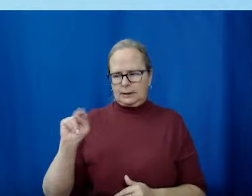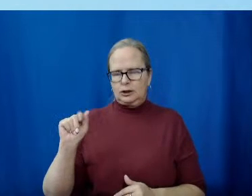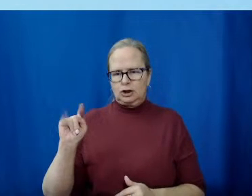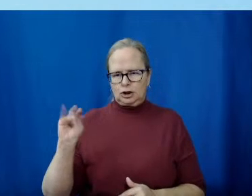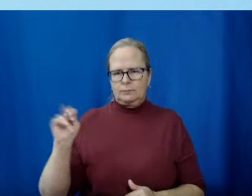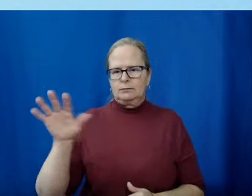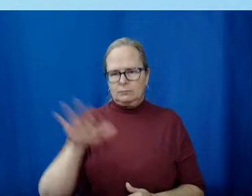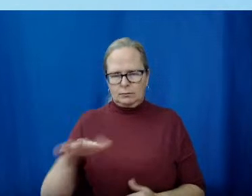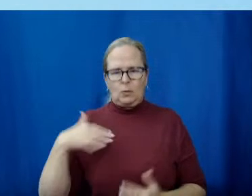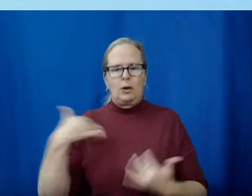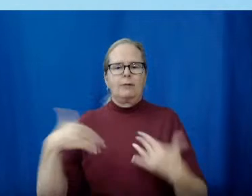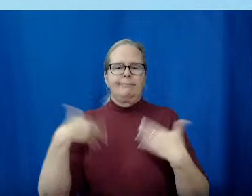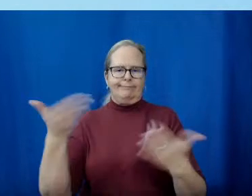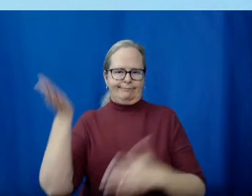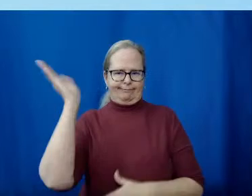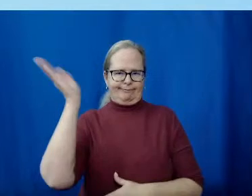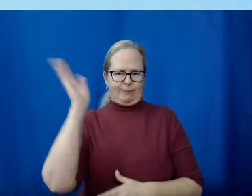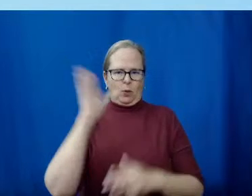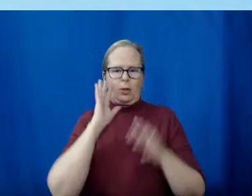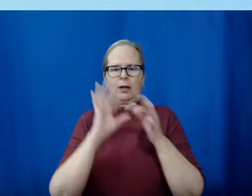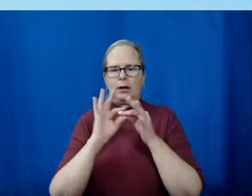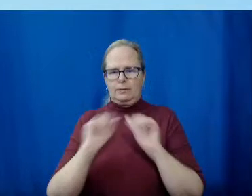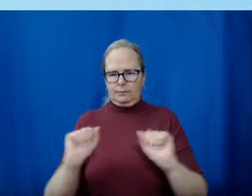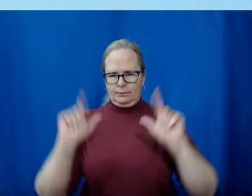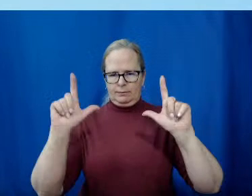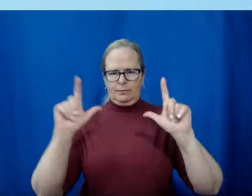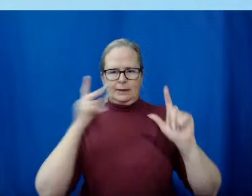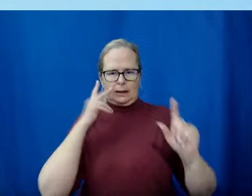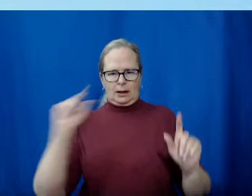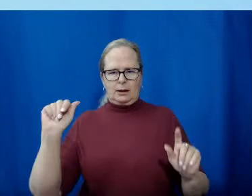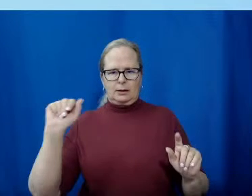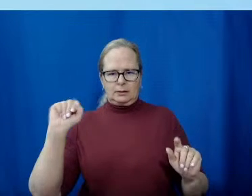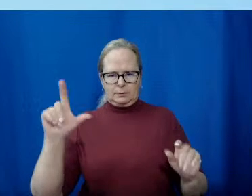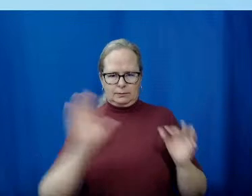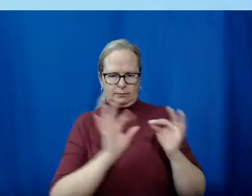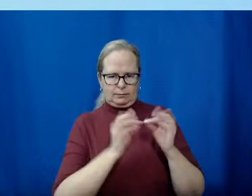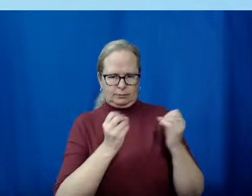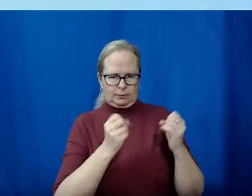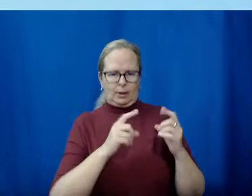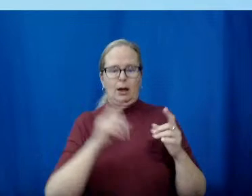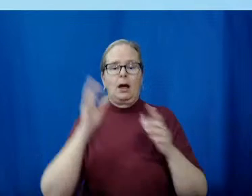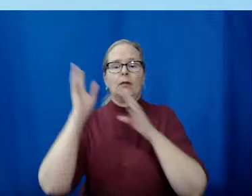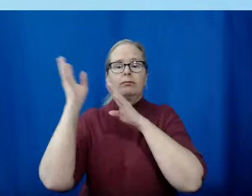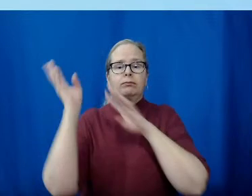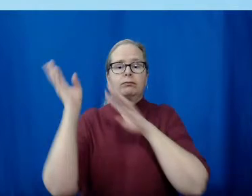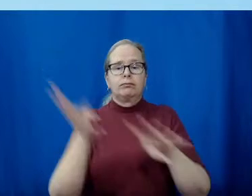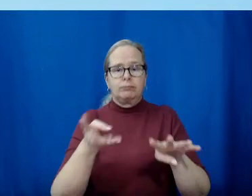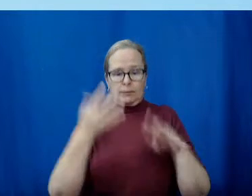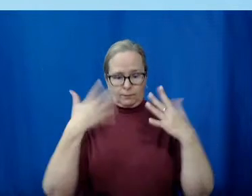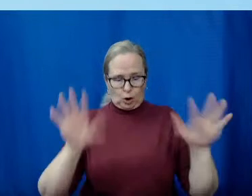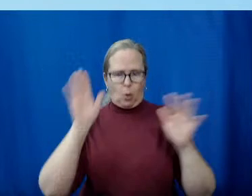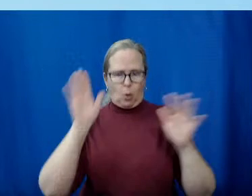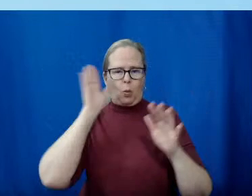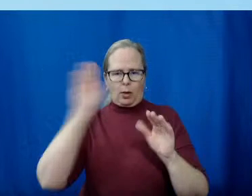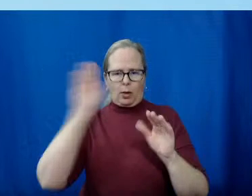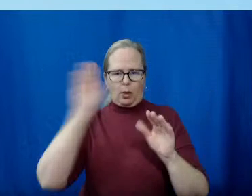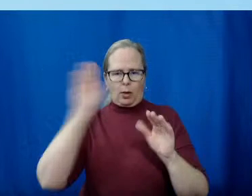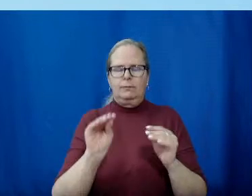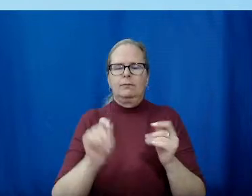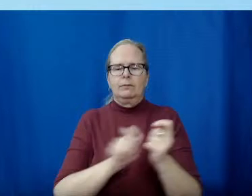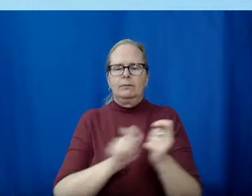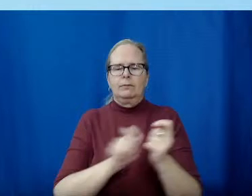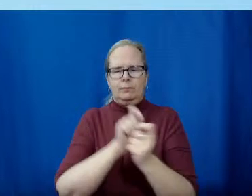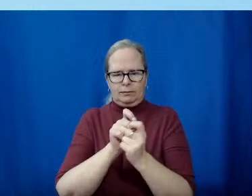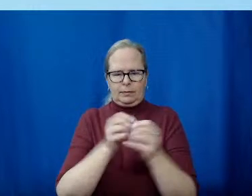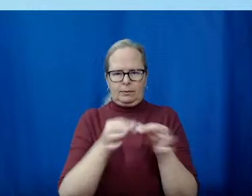accurate information, closed captioning will be uploaded after the live stream is complete. This conversation for the public is being shared live on